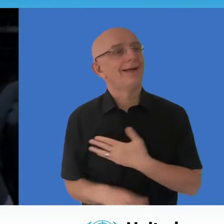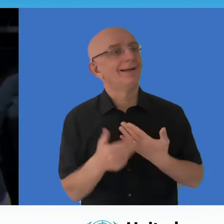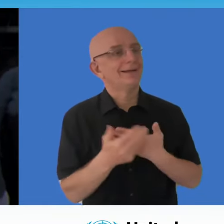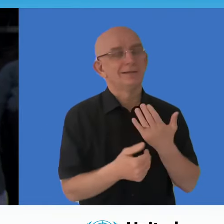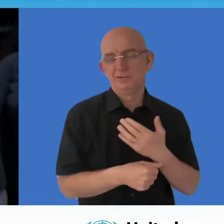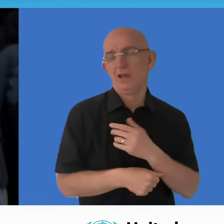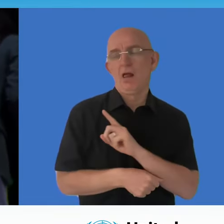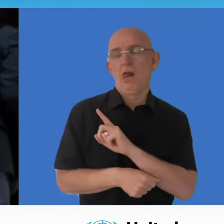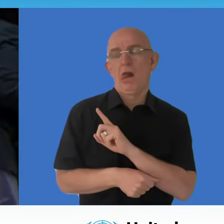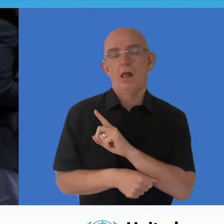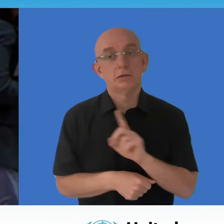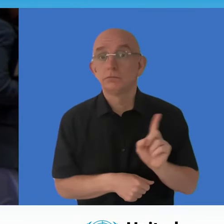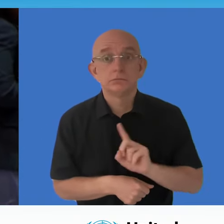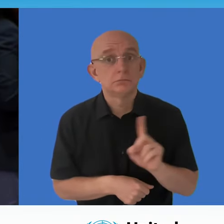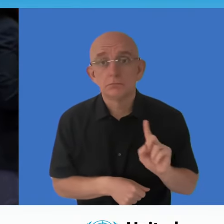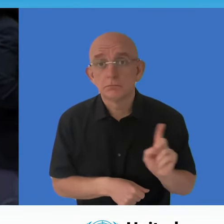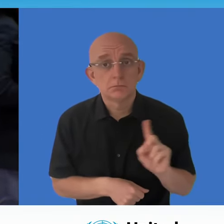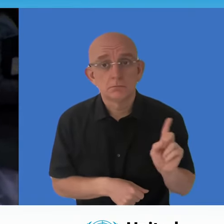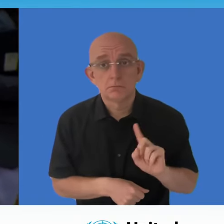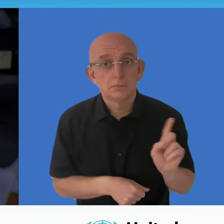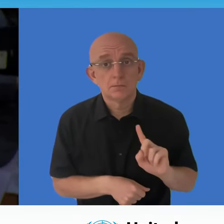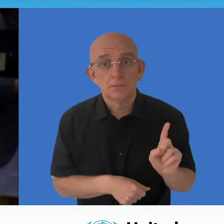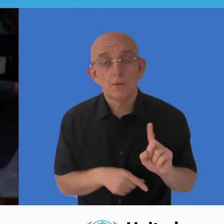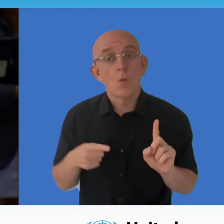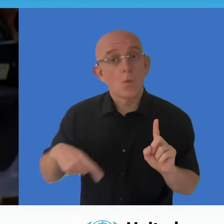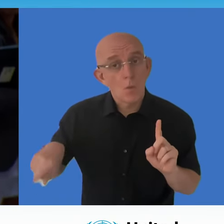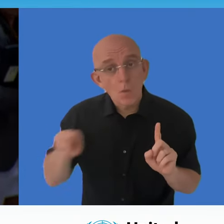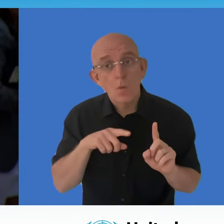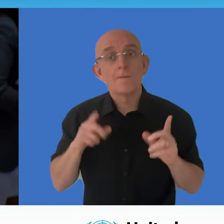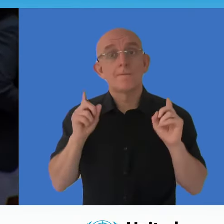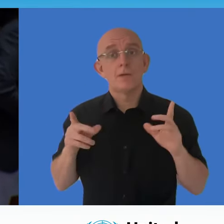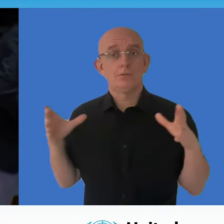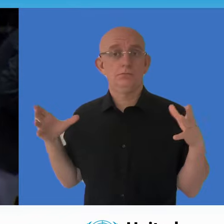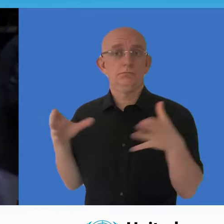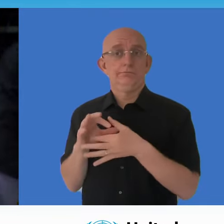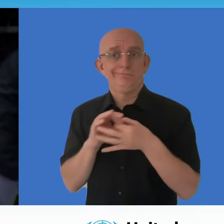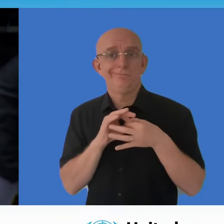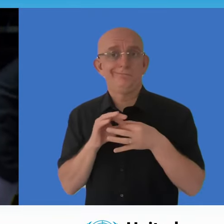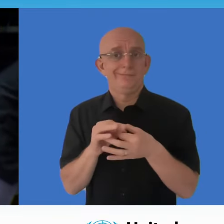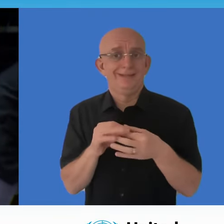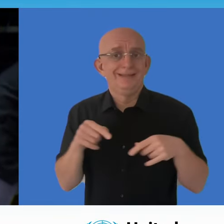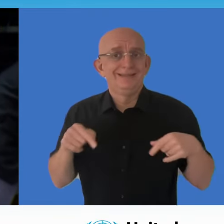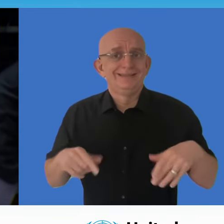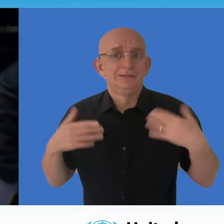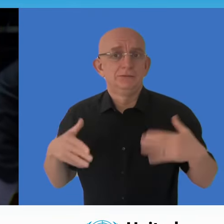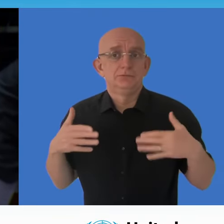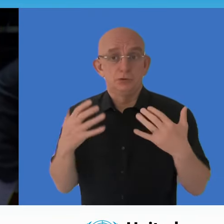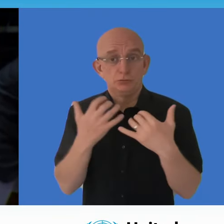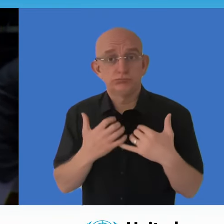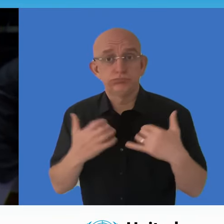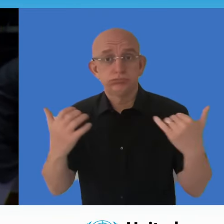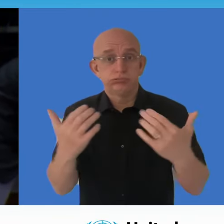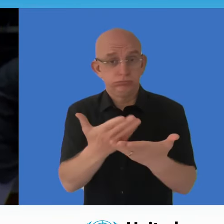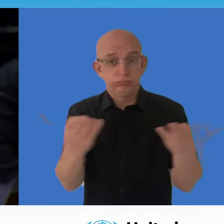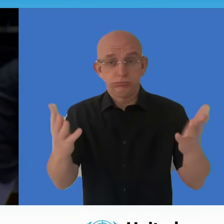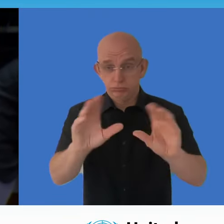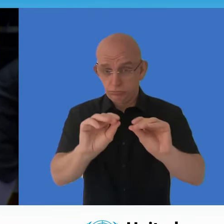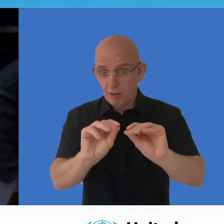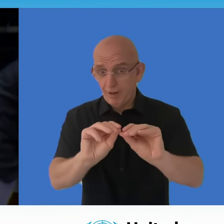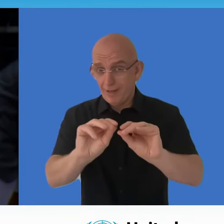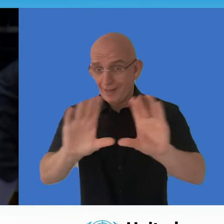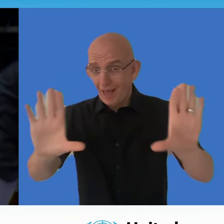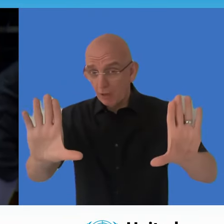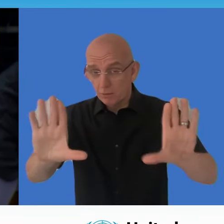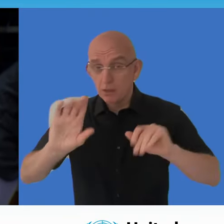As the abounding energy in this chamber makes clear, you, the world's